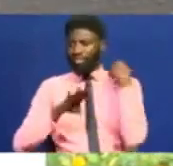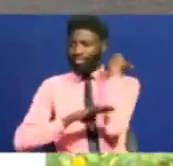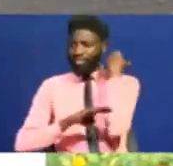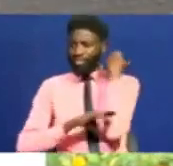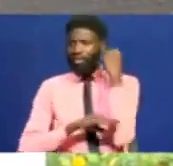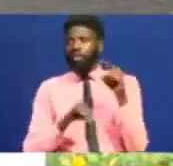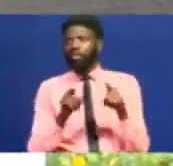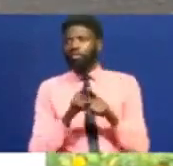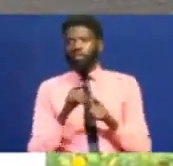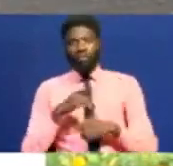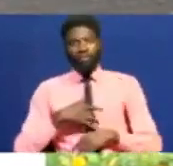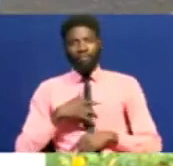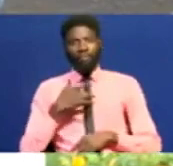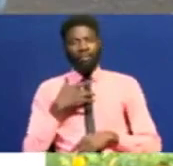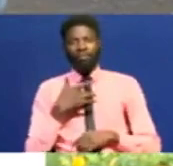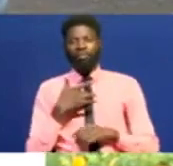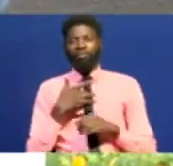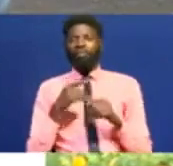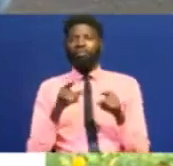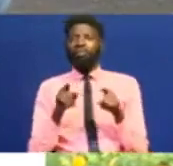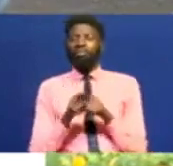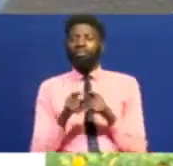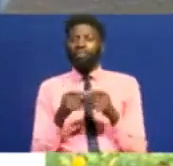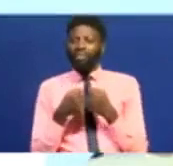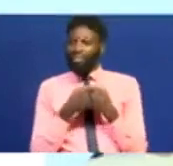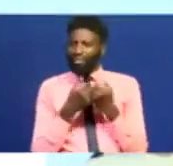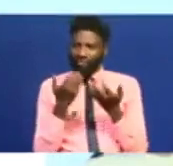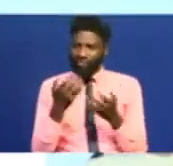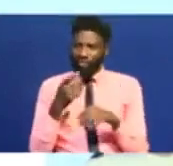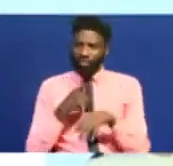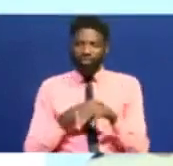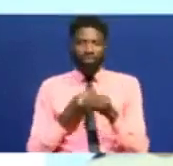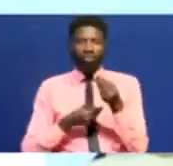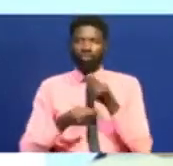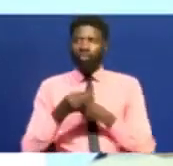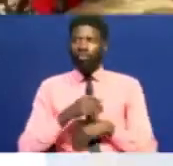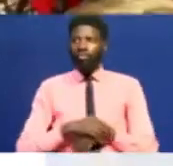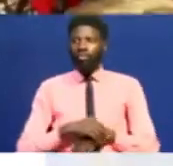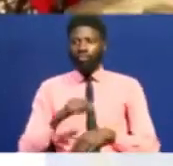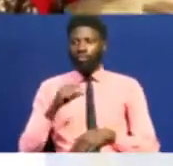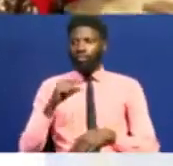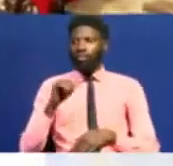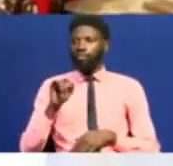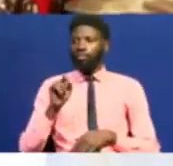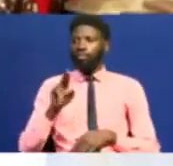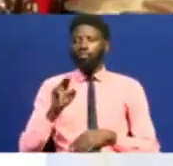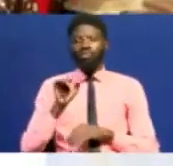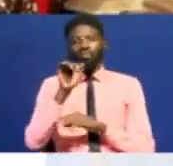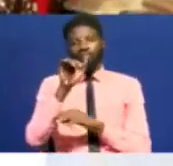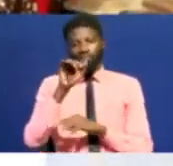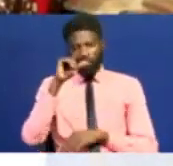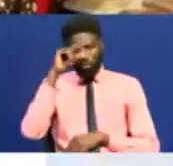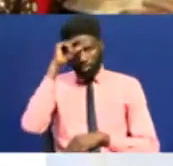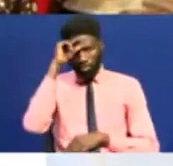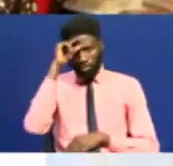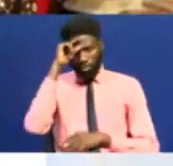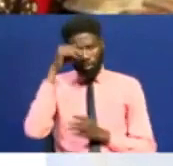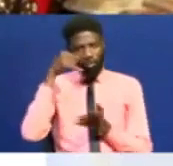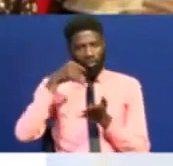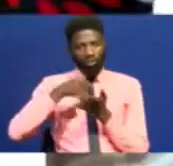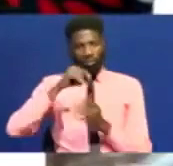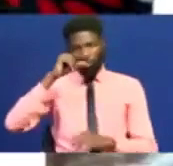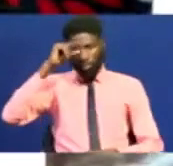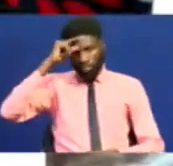grassroots, they don't feel temperatures of economy. Gitau anahimiza serikali zikiwamo zile za